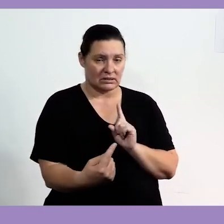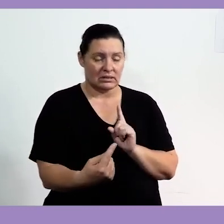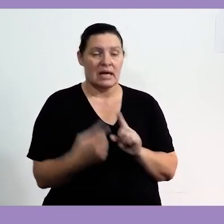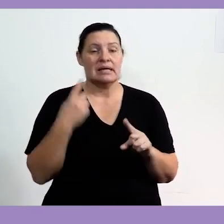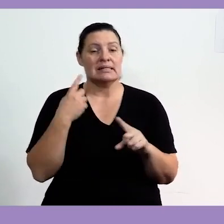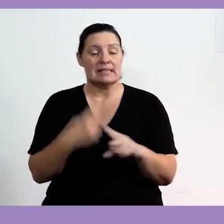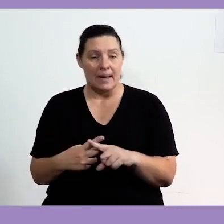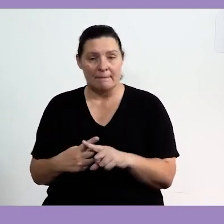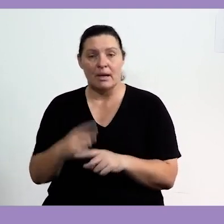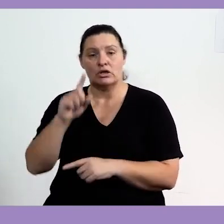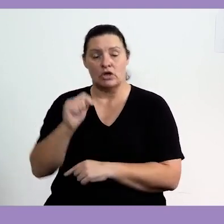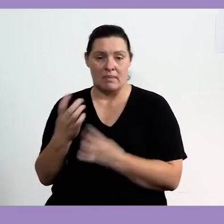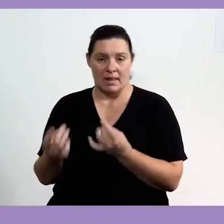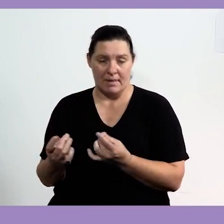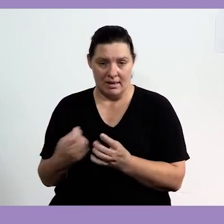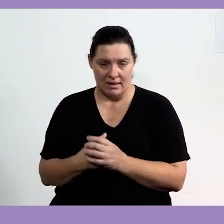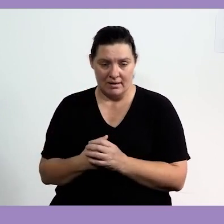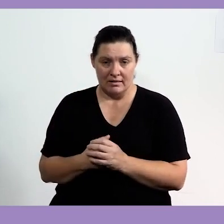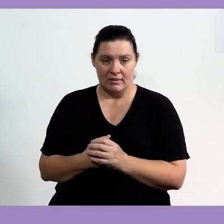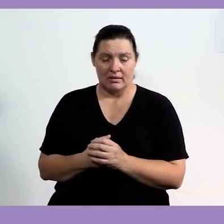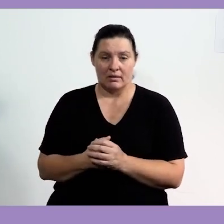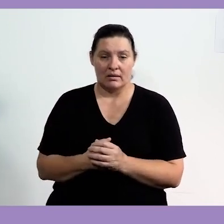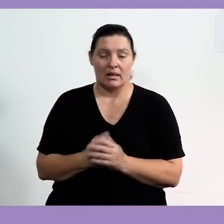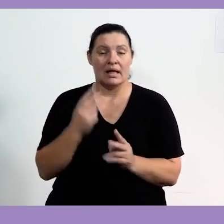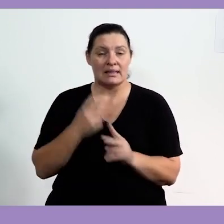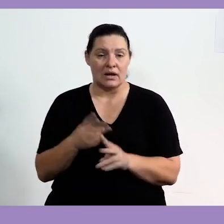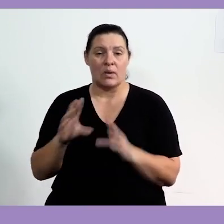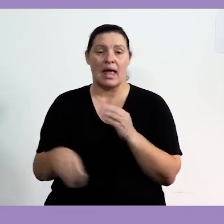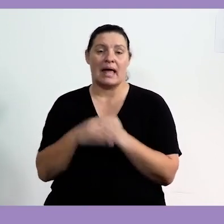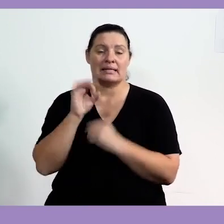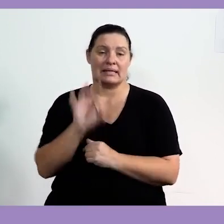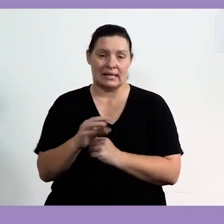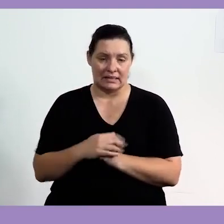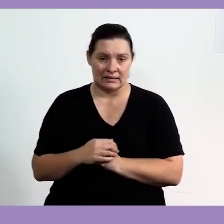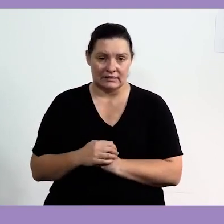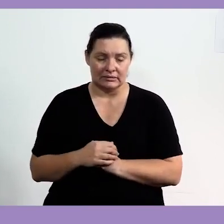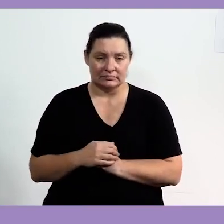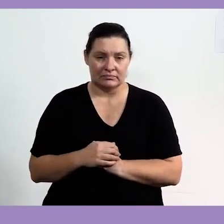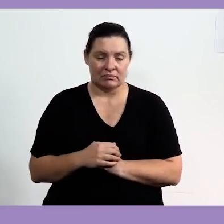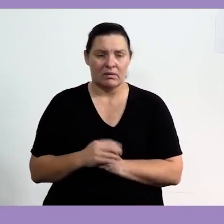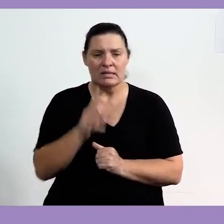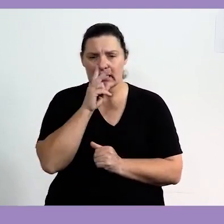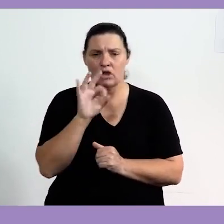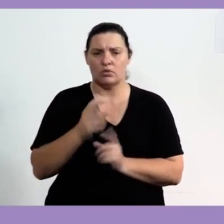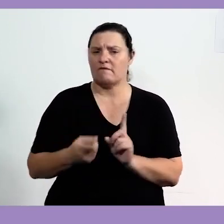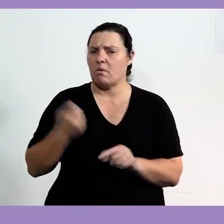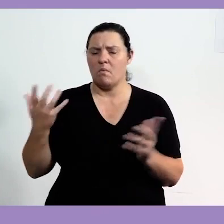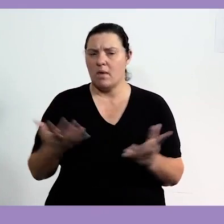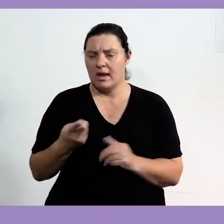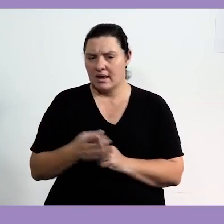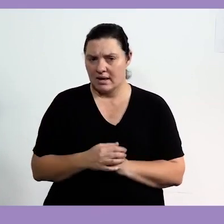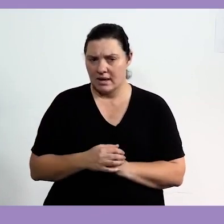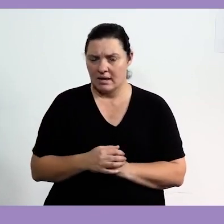difference, multiply it with the term number, and then we are going to add 3. Let's look at where this 3 comes